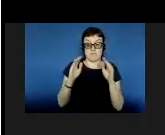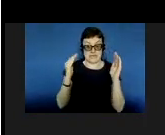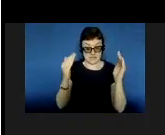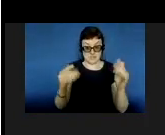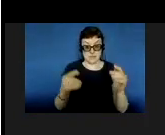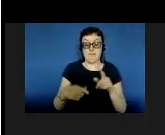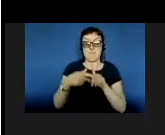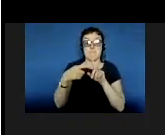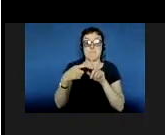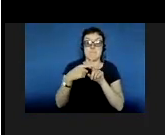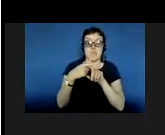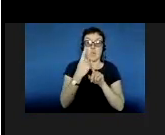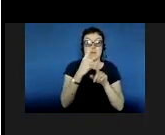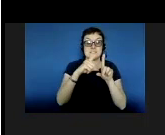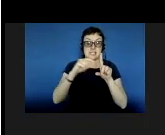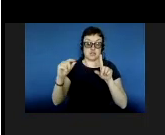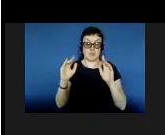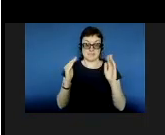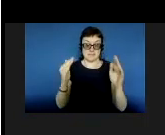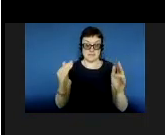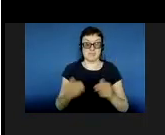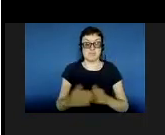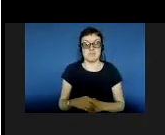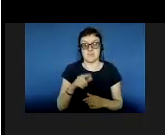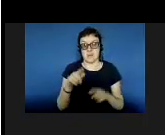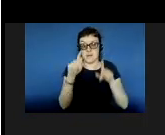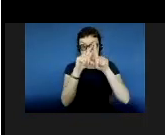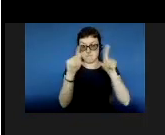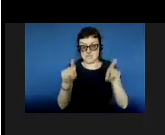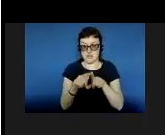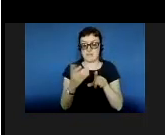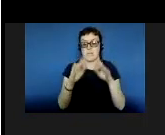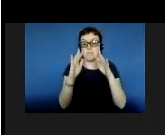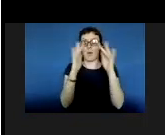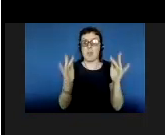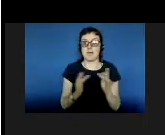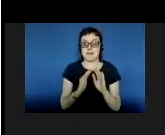slide shows some images from Another Space Within, which was the virtual exhibition.